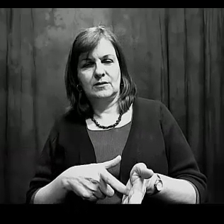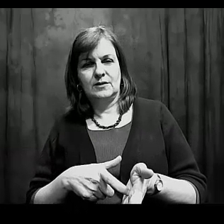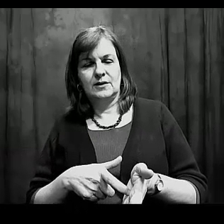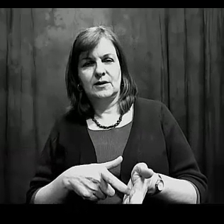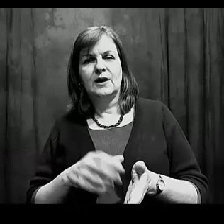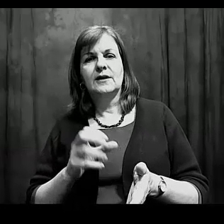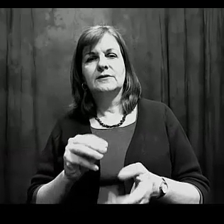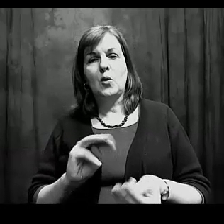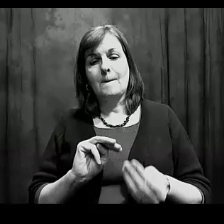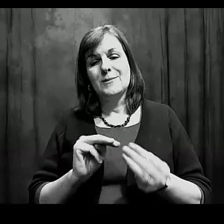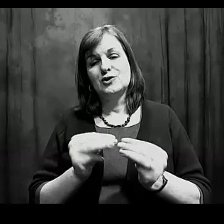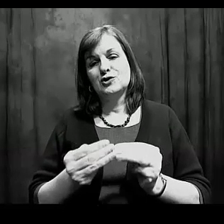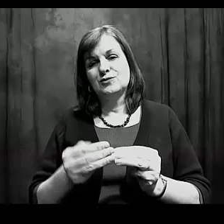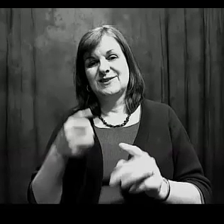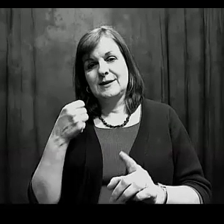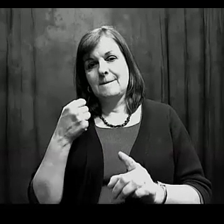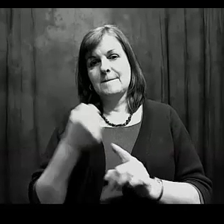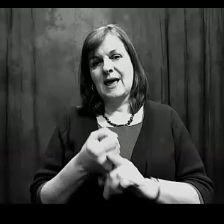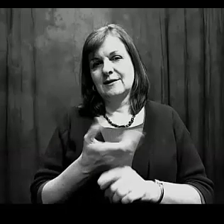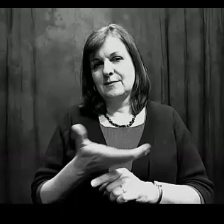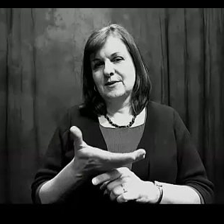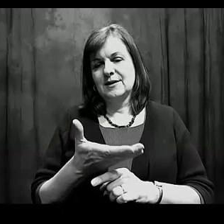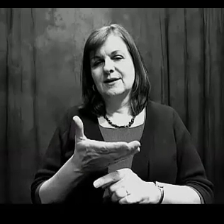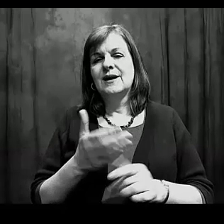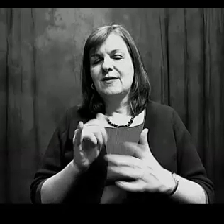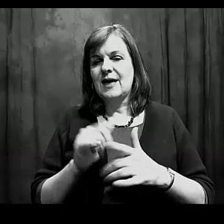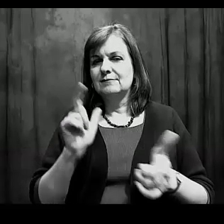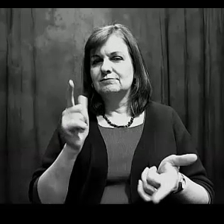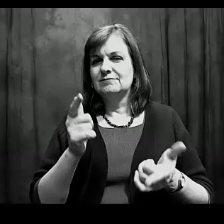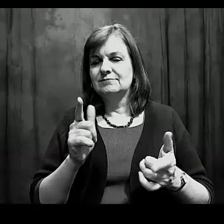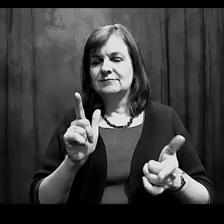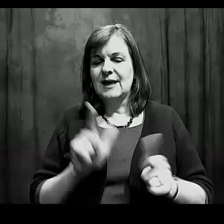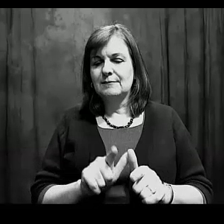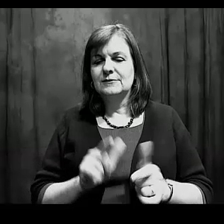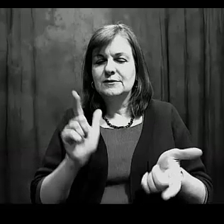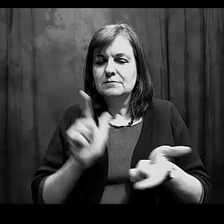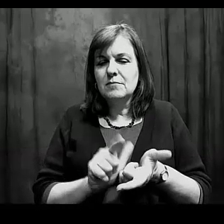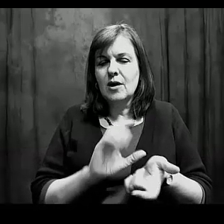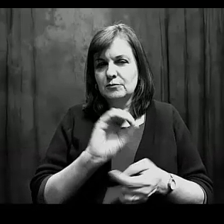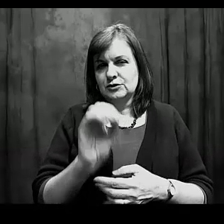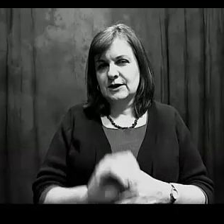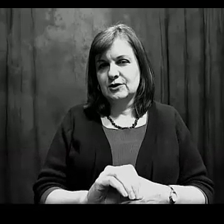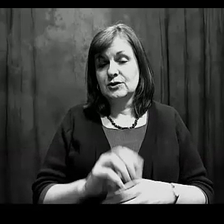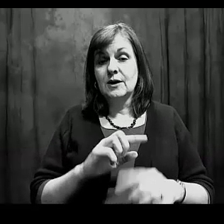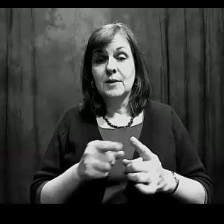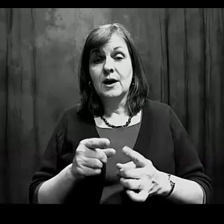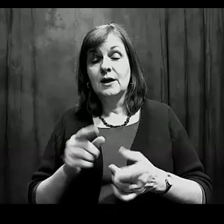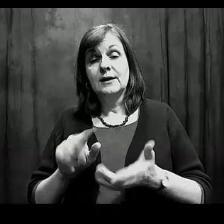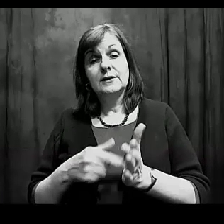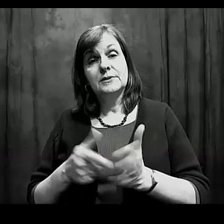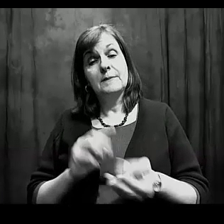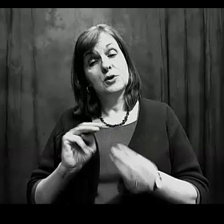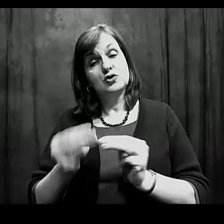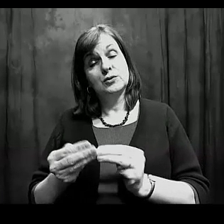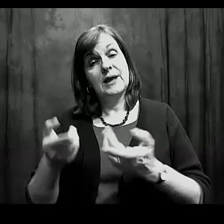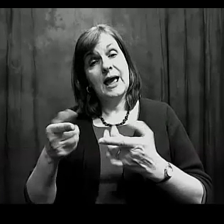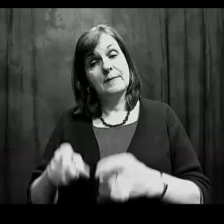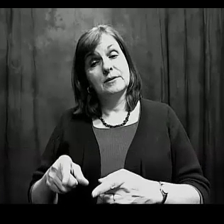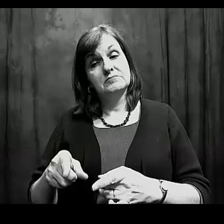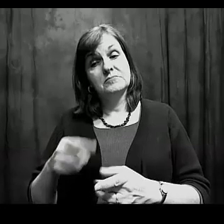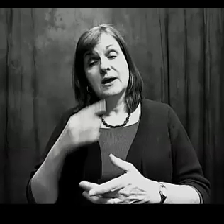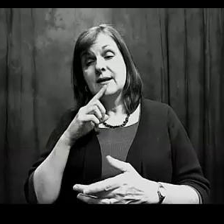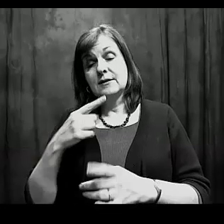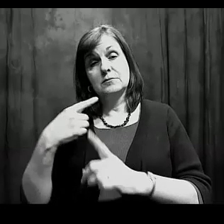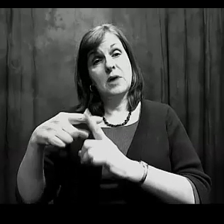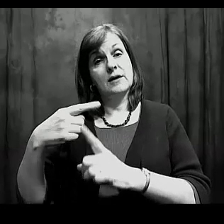is actually very low for mutations having an effect, but they do create new alleles in some cases. This is good. This is